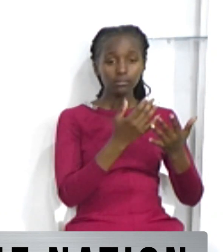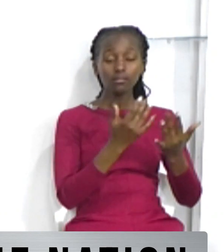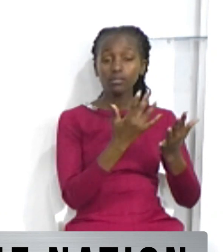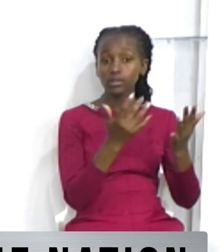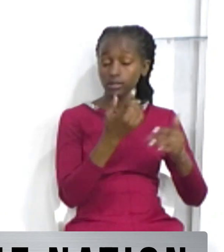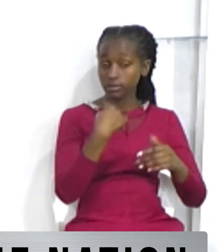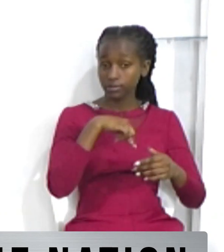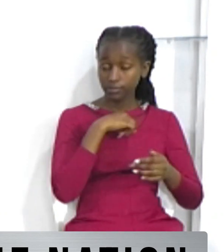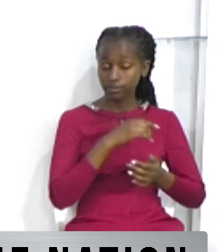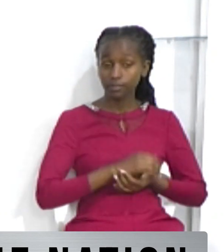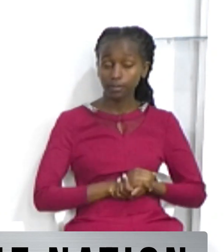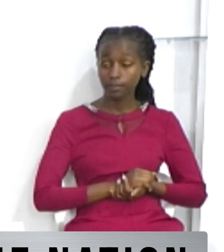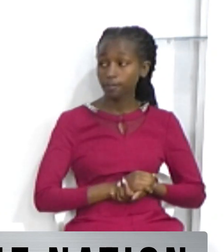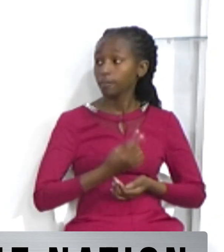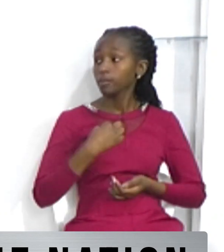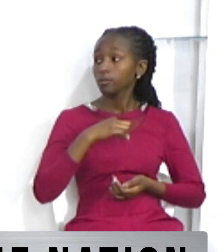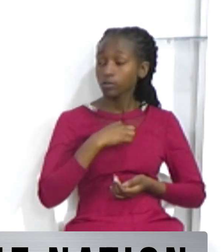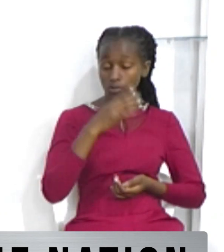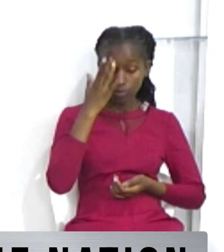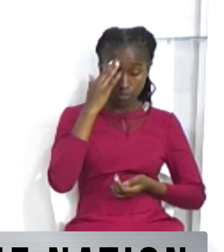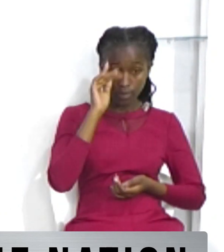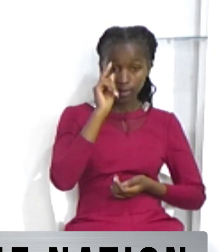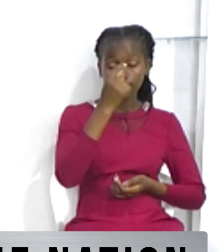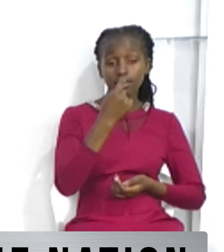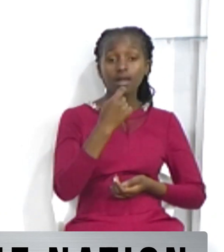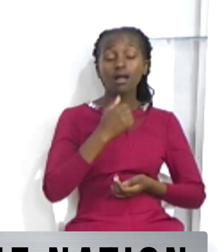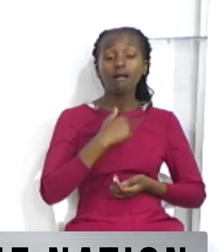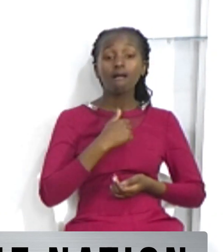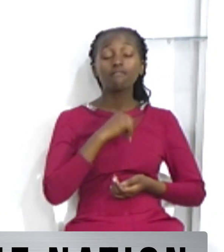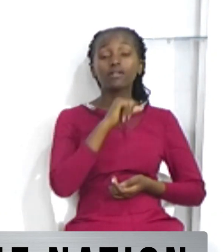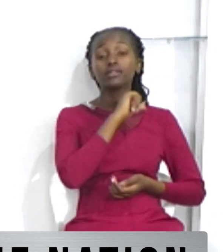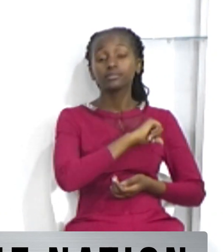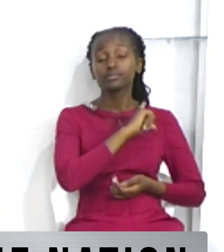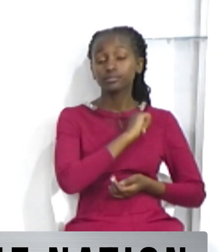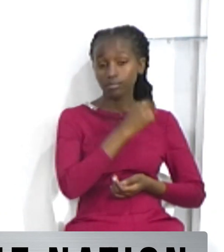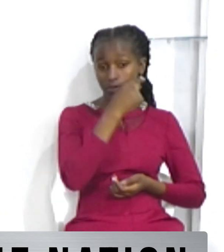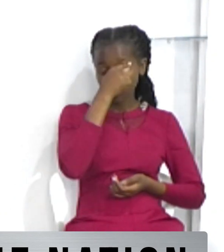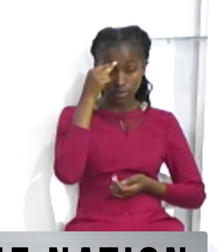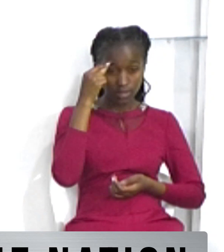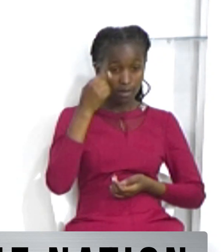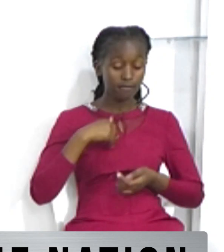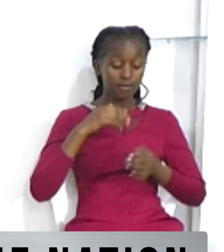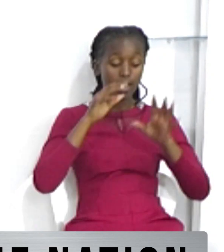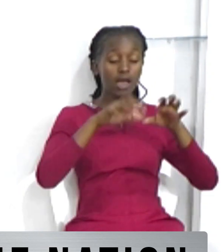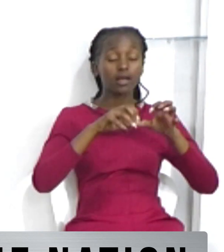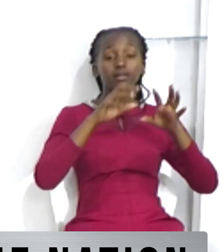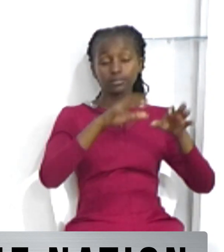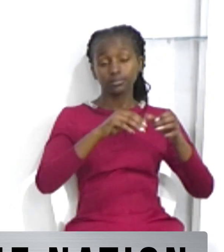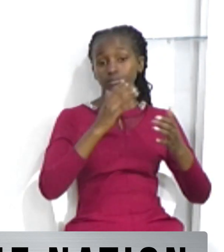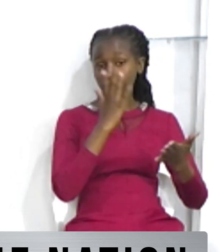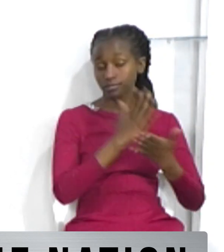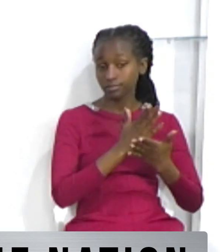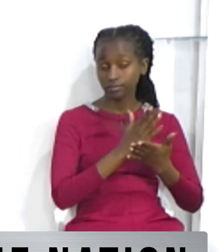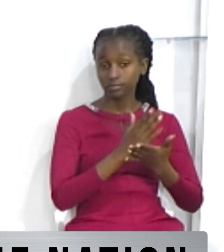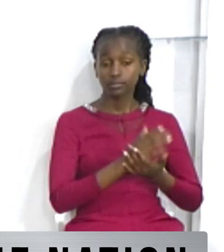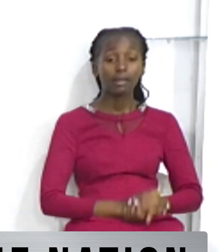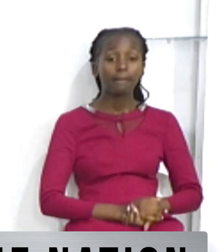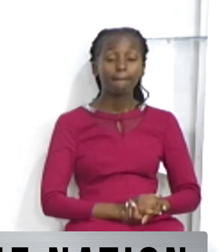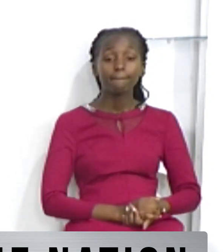Kenya is we have an advantage in agriculture. Right. Yeah.